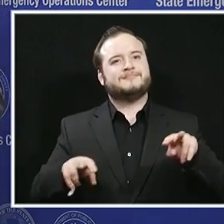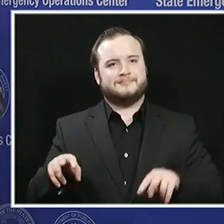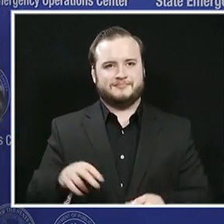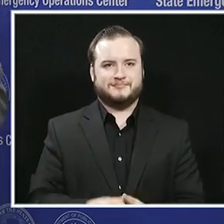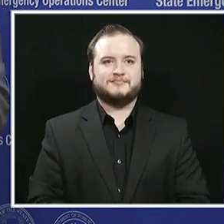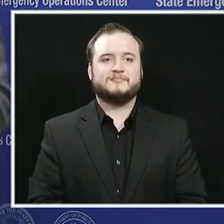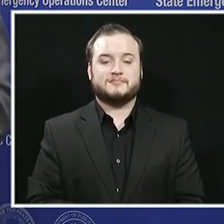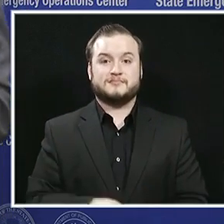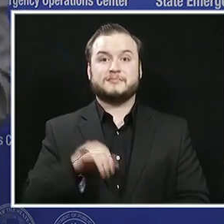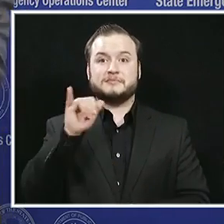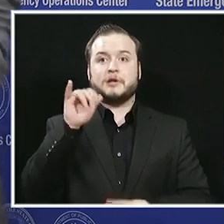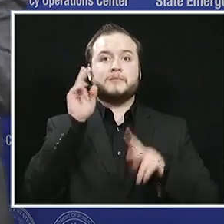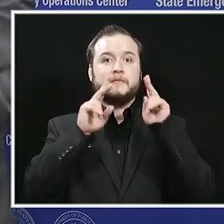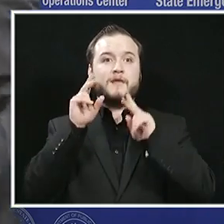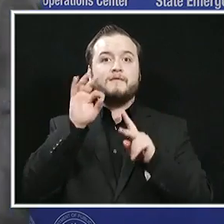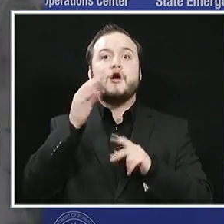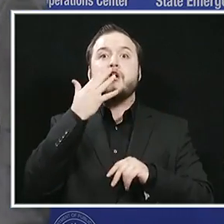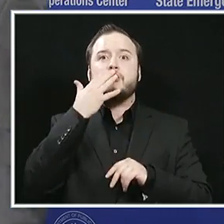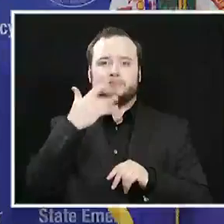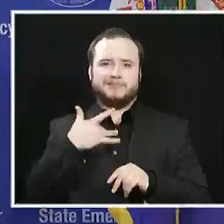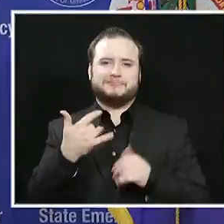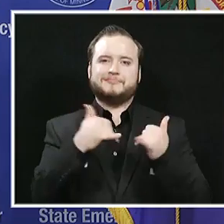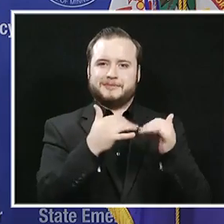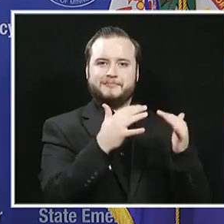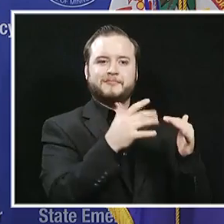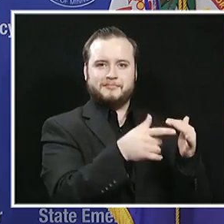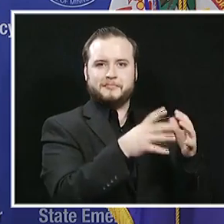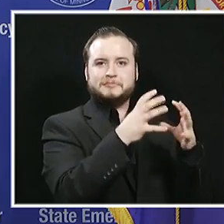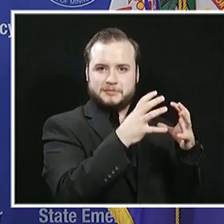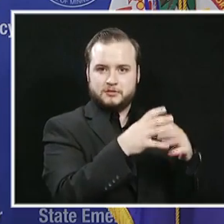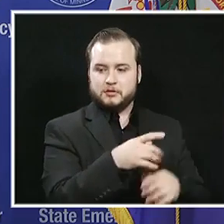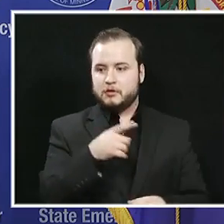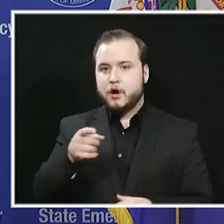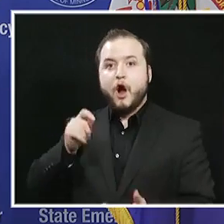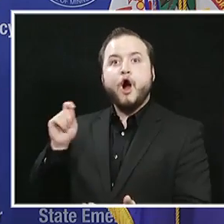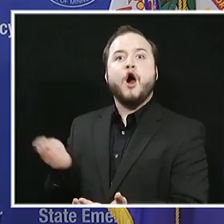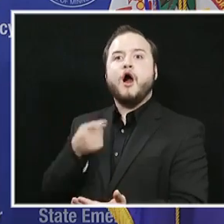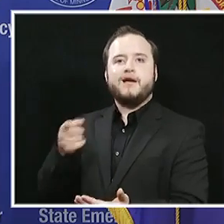socially disadvantaged communities. So we are trying to work that. We hear it.